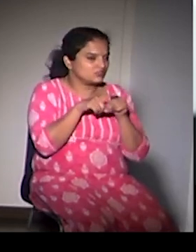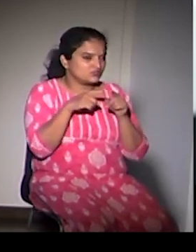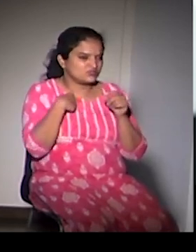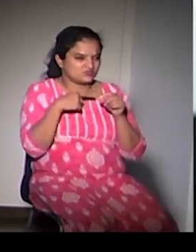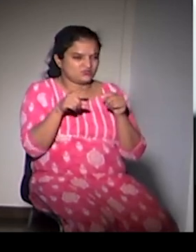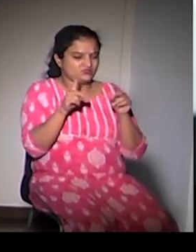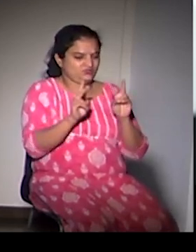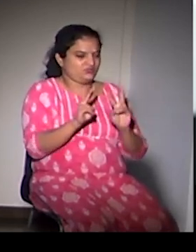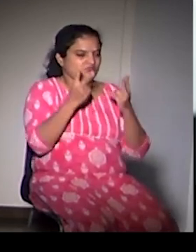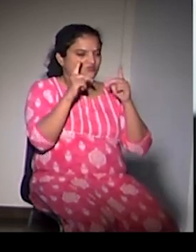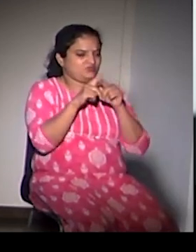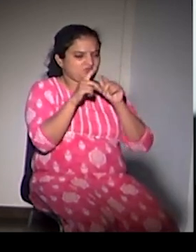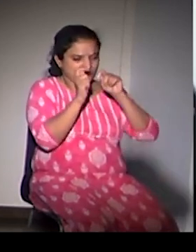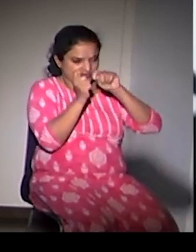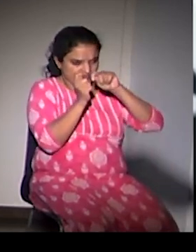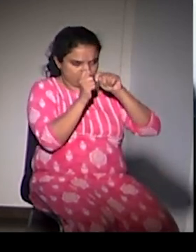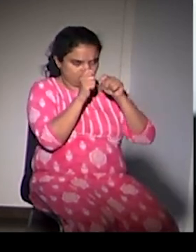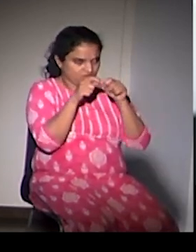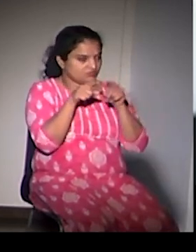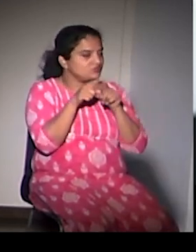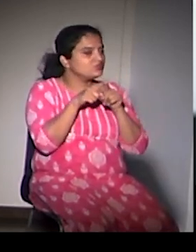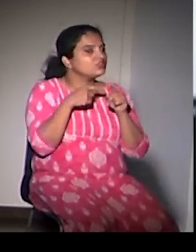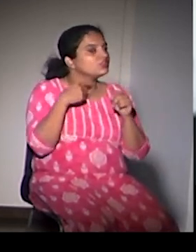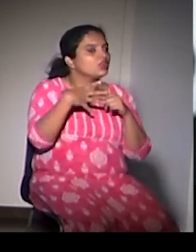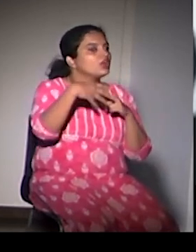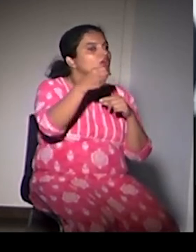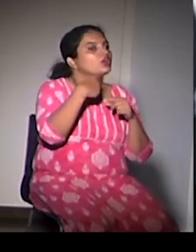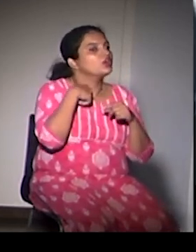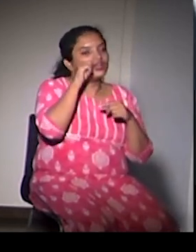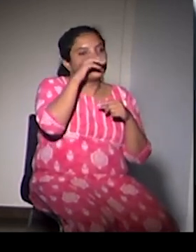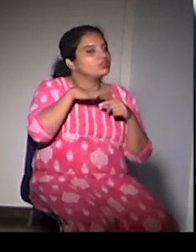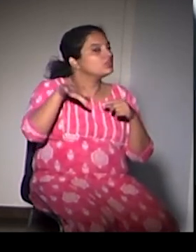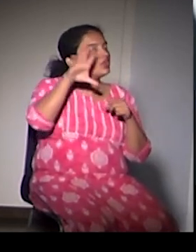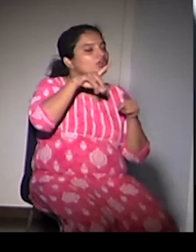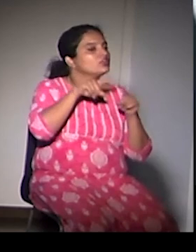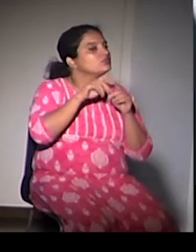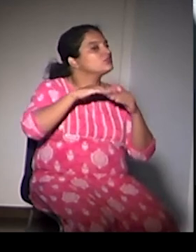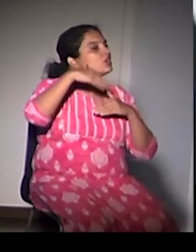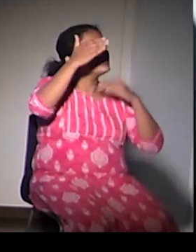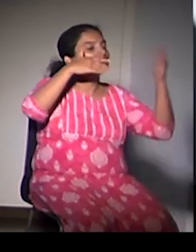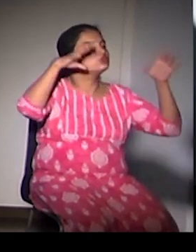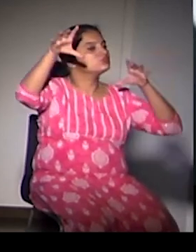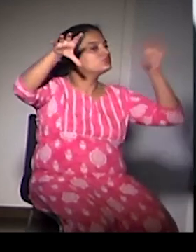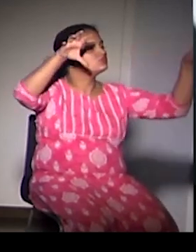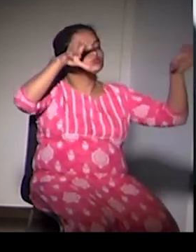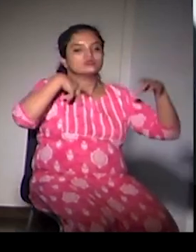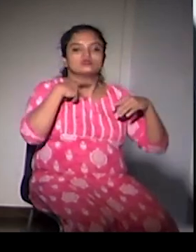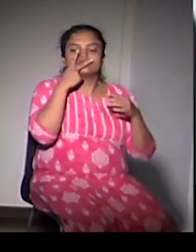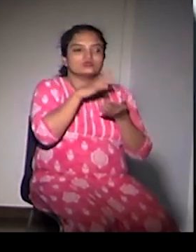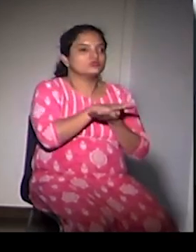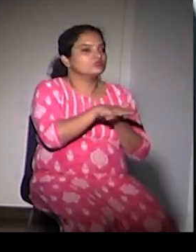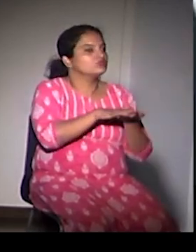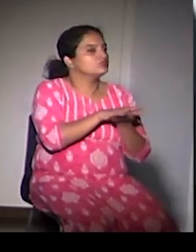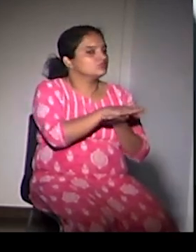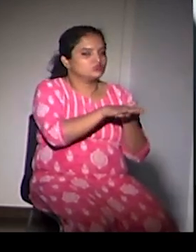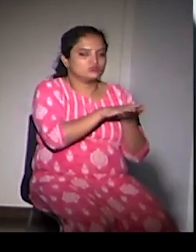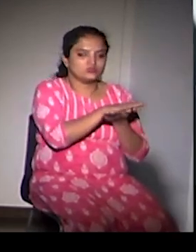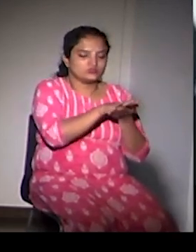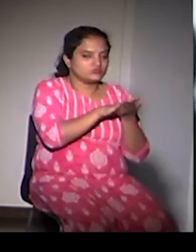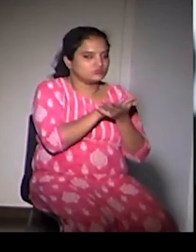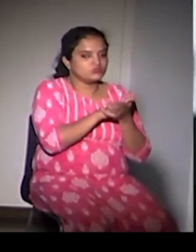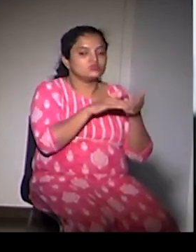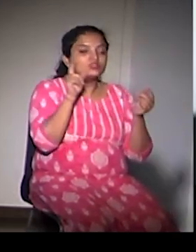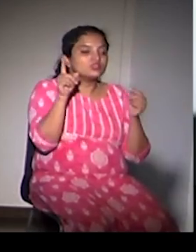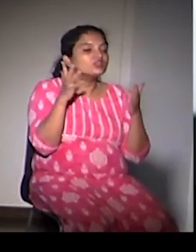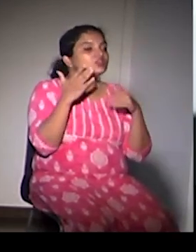unusual technique, not much seen even outside India. Across the Islamic world, you don't really see it very much.